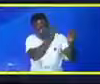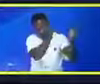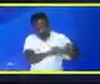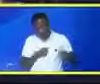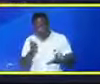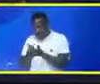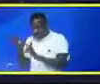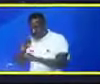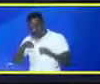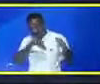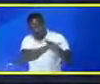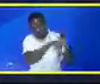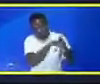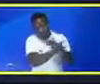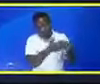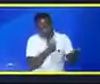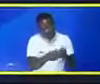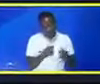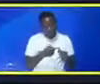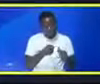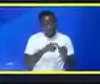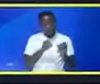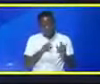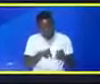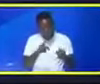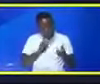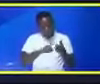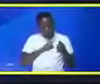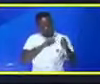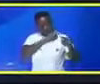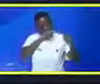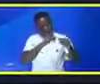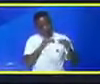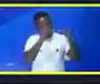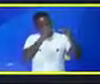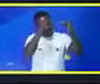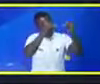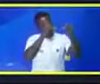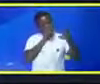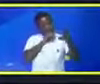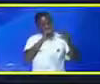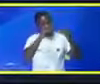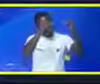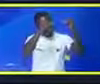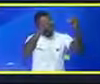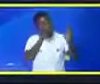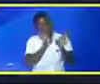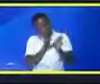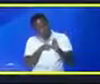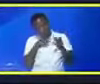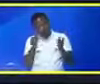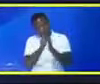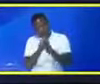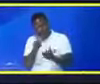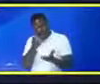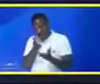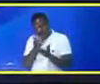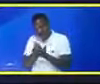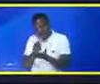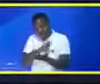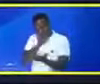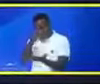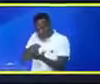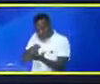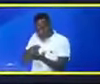Access to anything, opportunities, dimensions, realms. Doors are the midwives